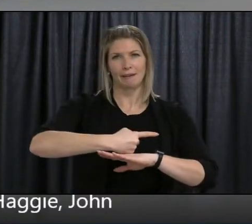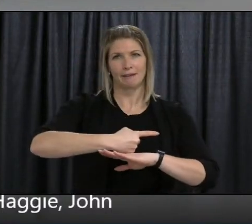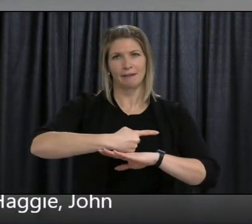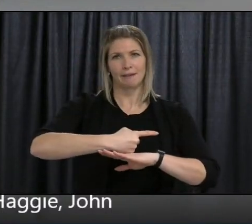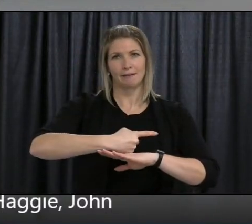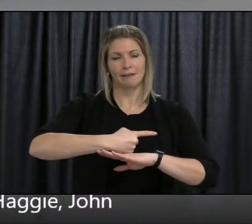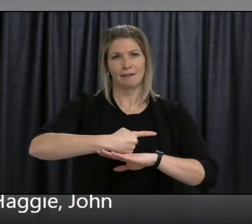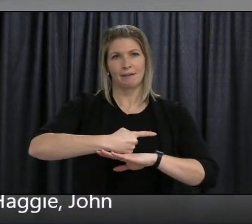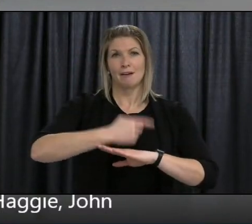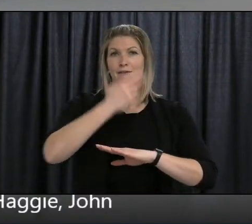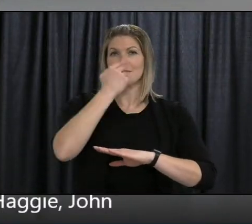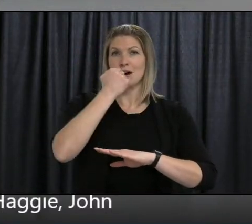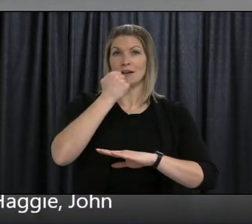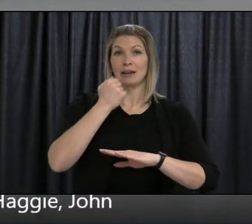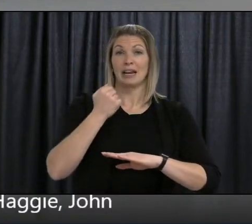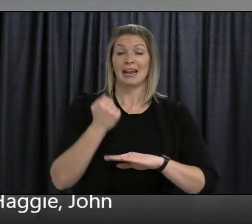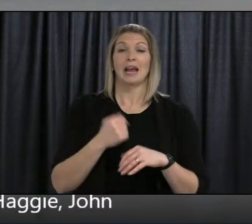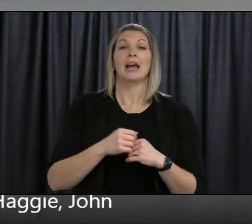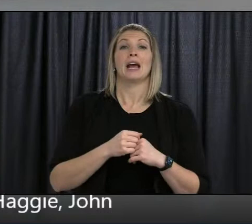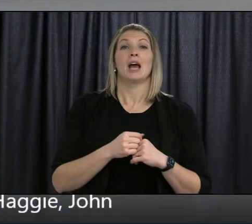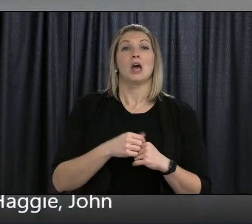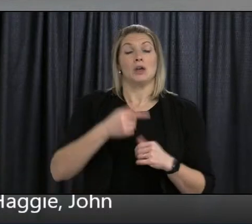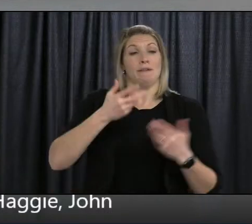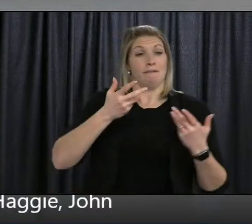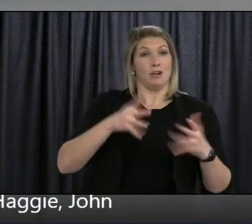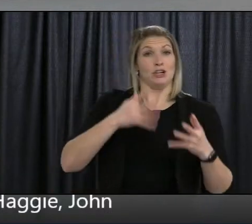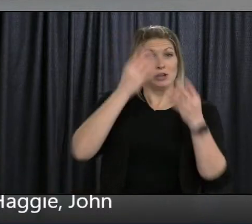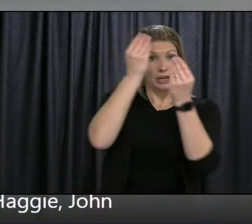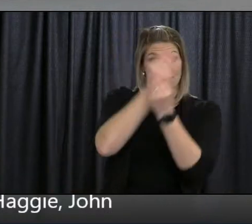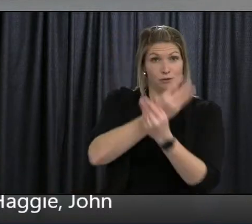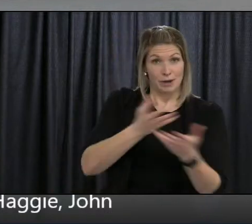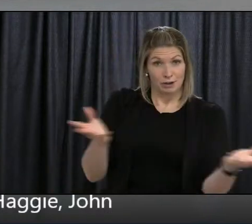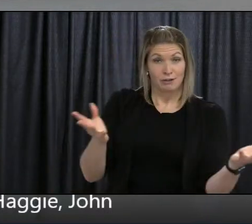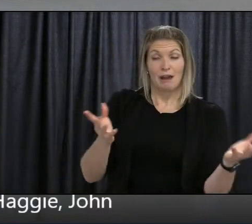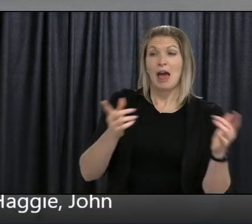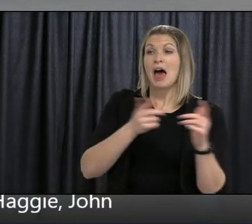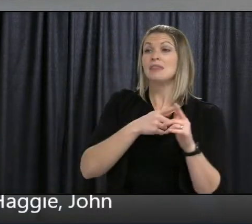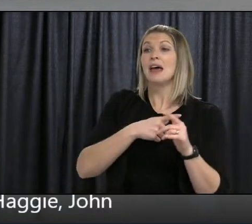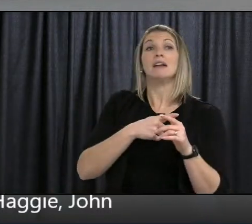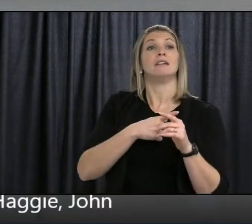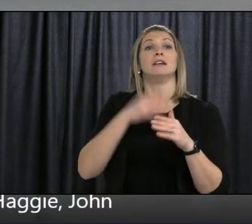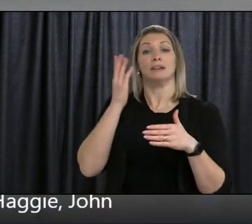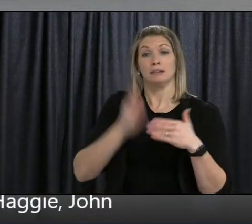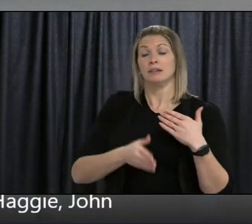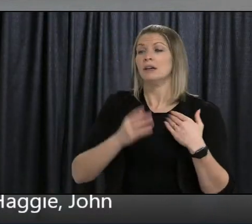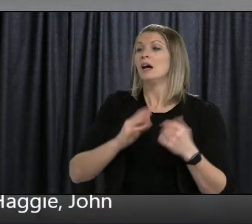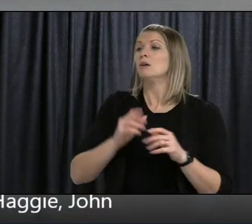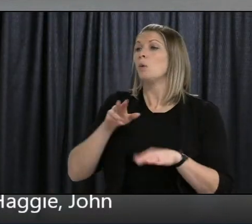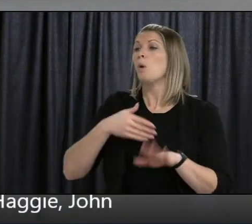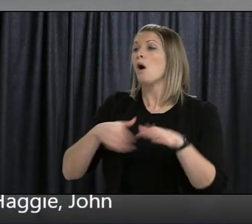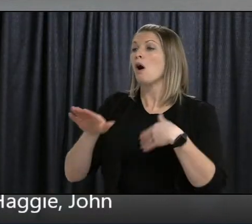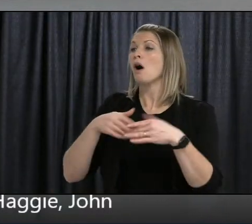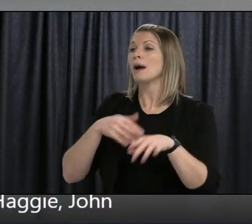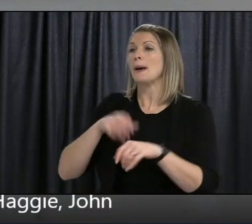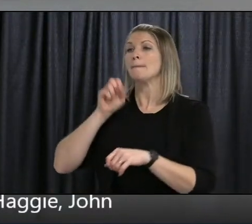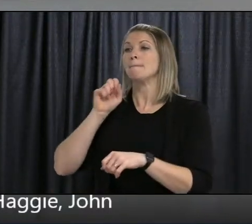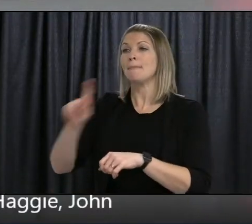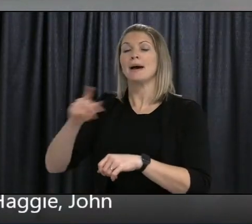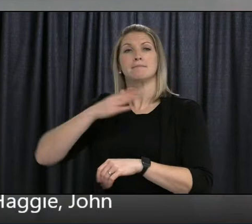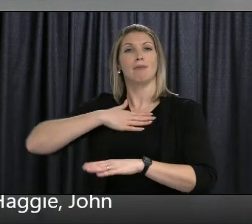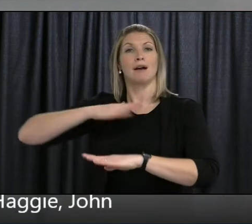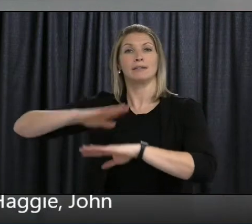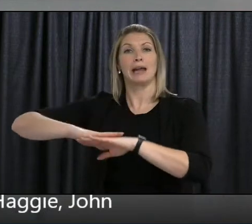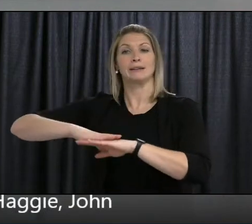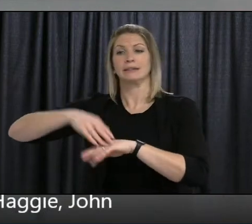out of date by the time we walk back to the department. And that has been a challenge over